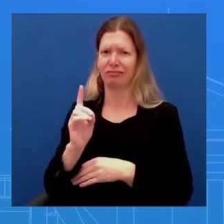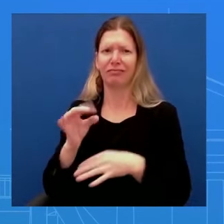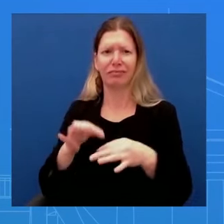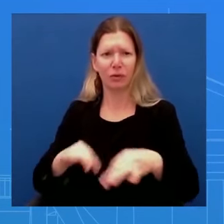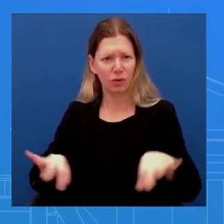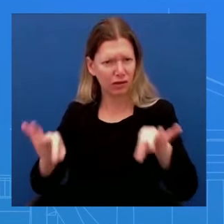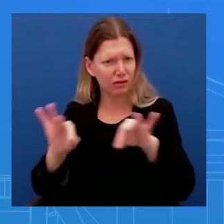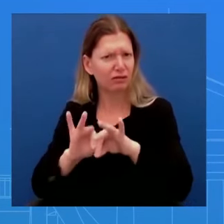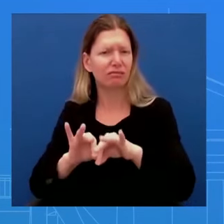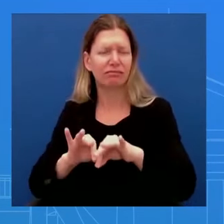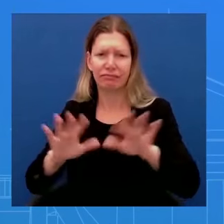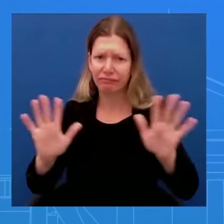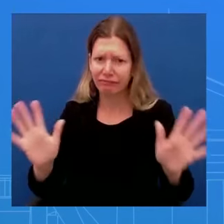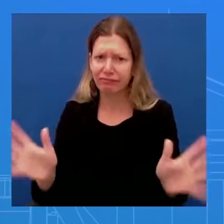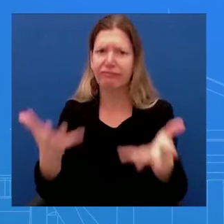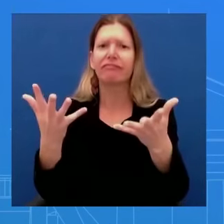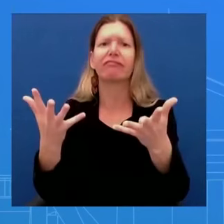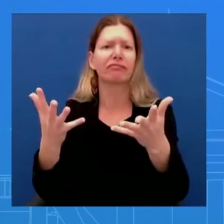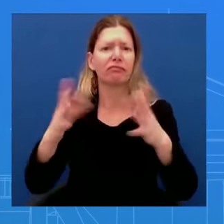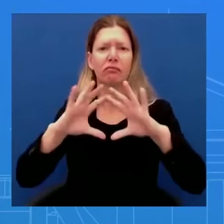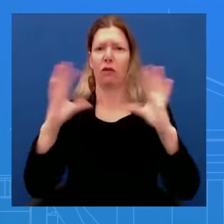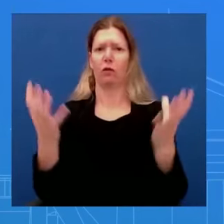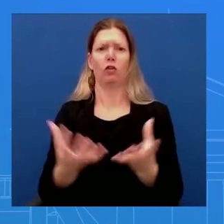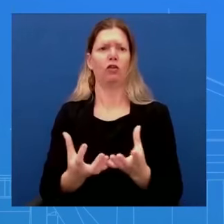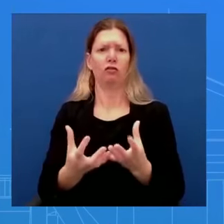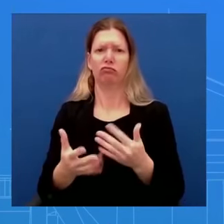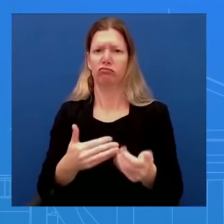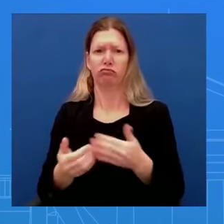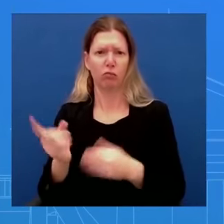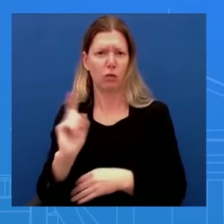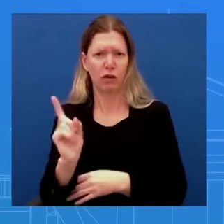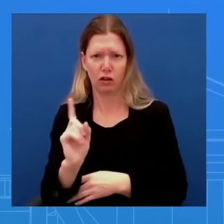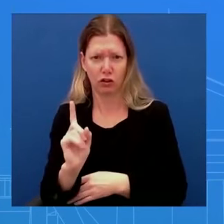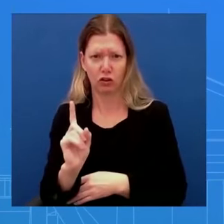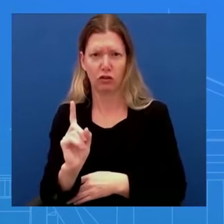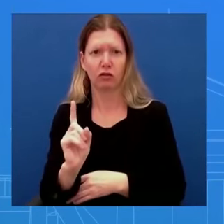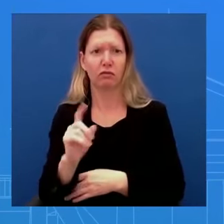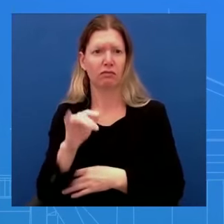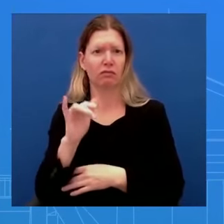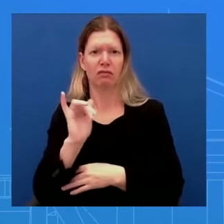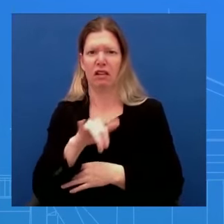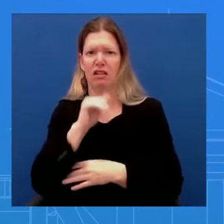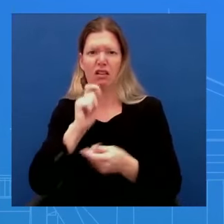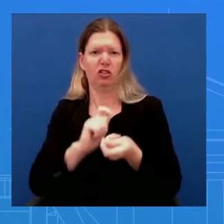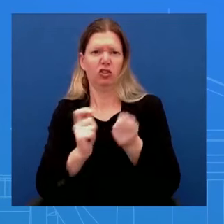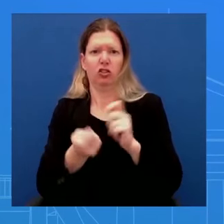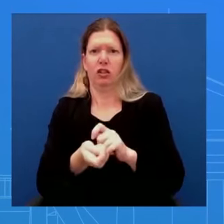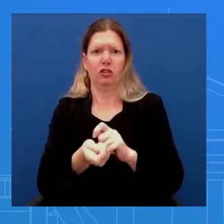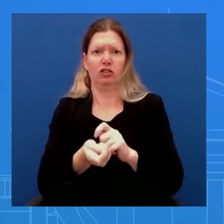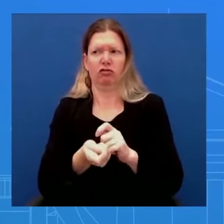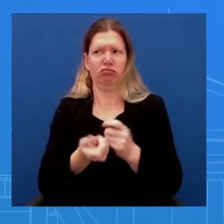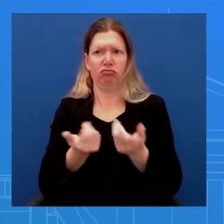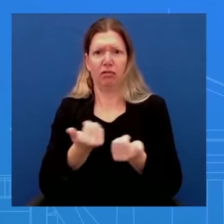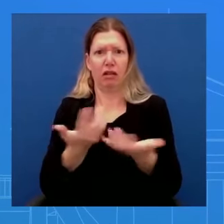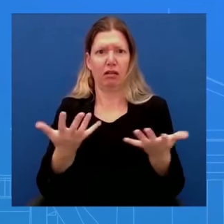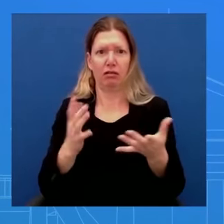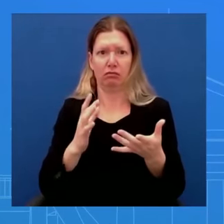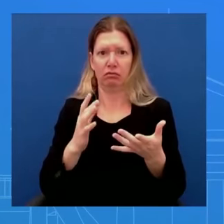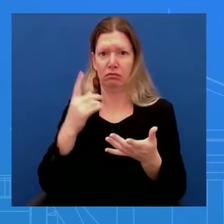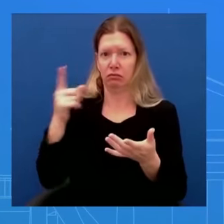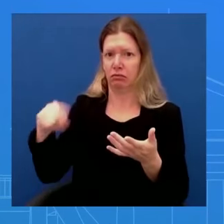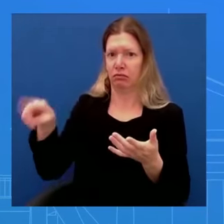And nothing has changed about our desires to see that the aspirations of the Bangladeshi people are met. And that includes being able to